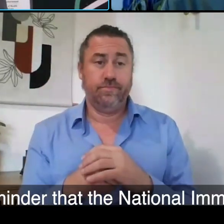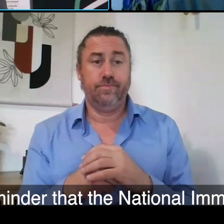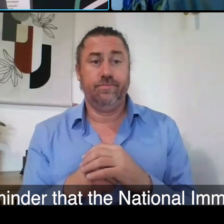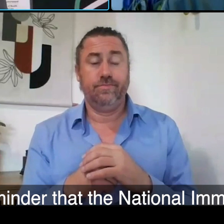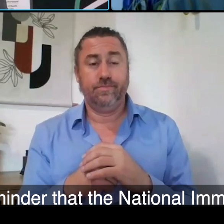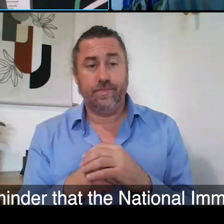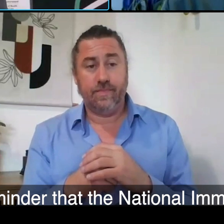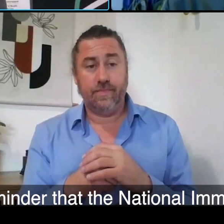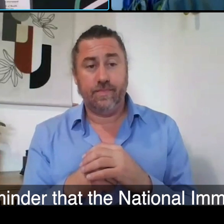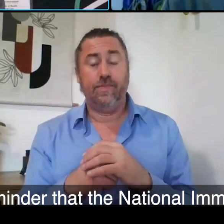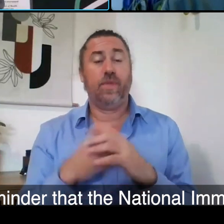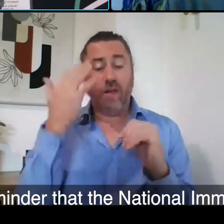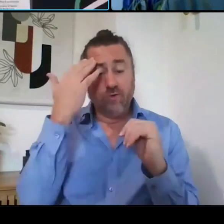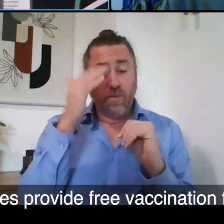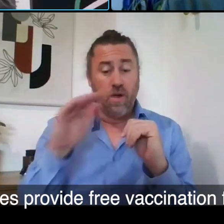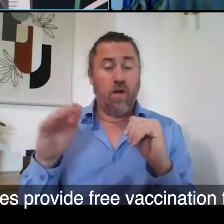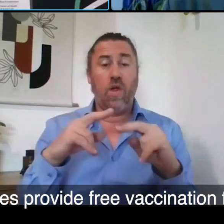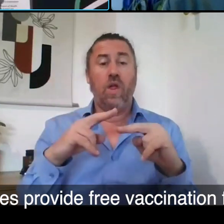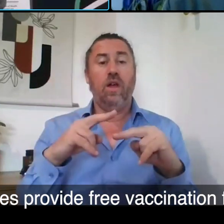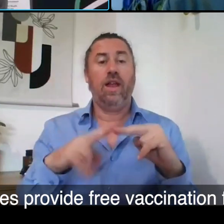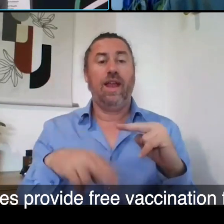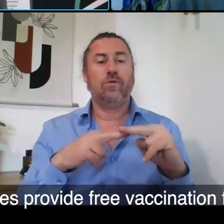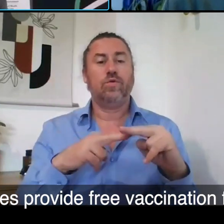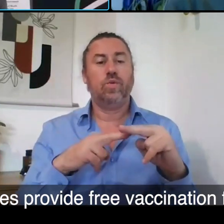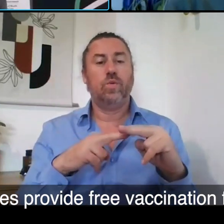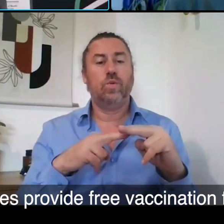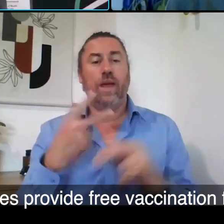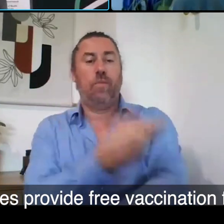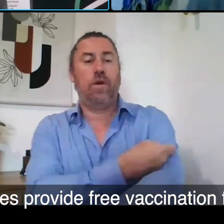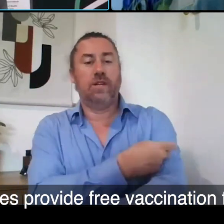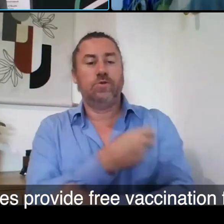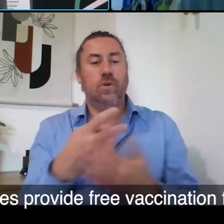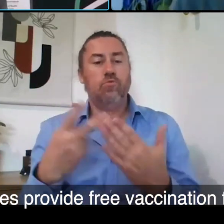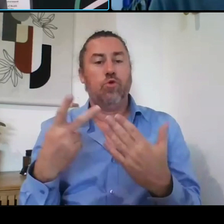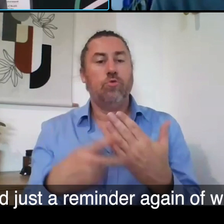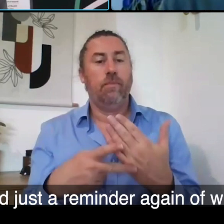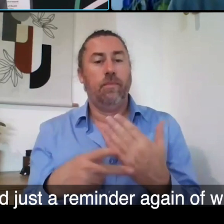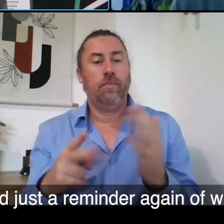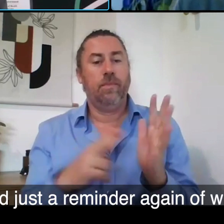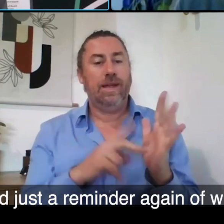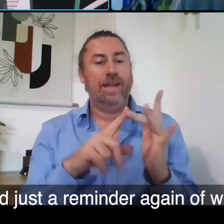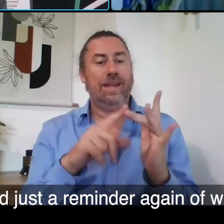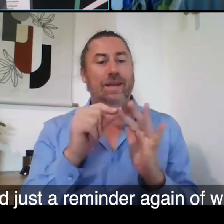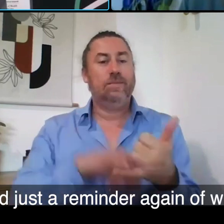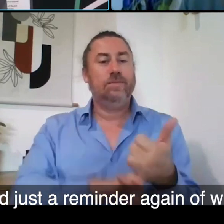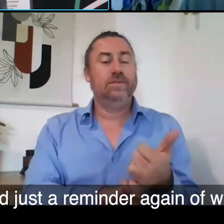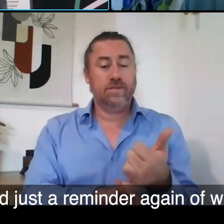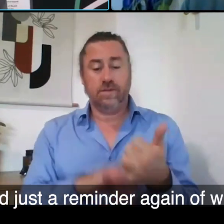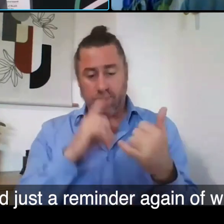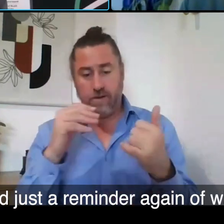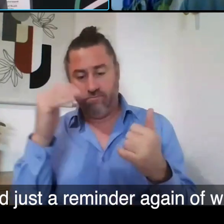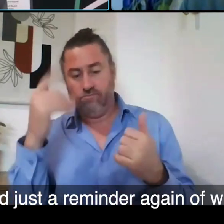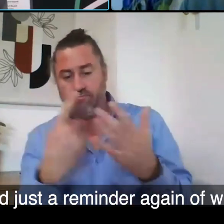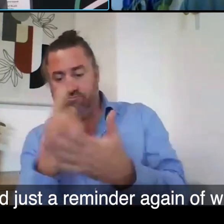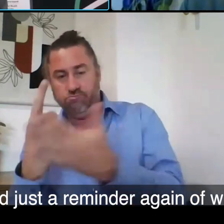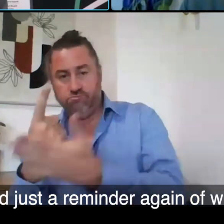Just a reminder of that the National Immunisation Program does provide free vaccination for high-risk groups, and just a